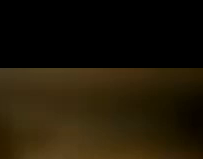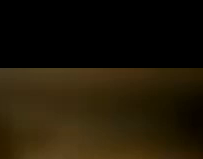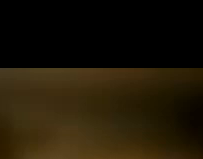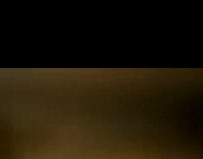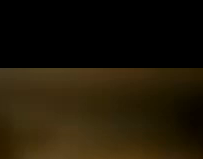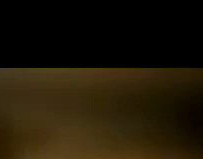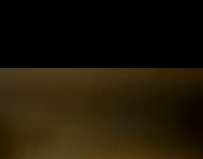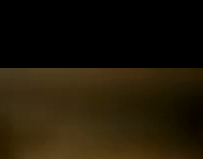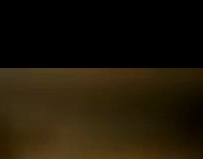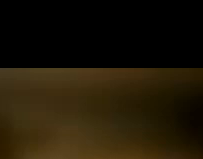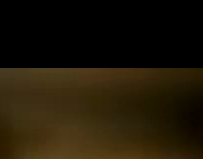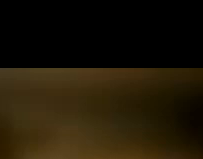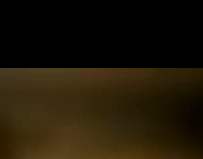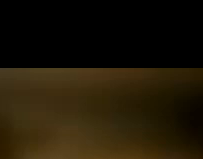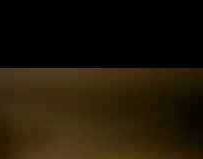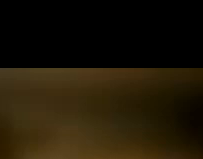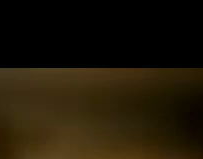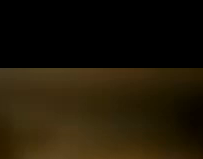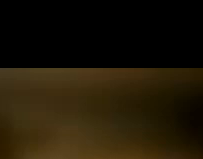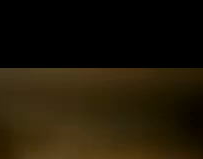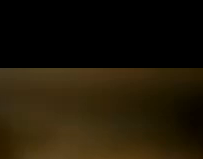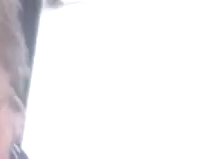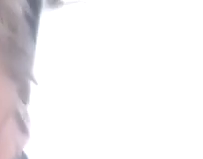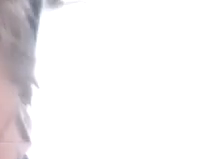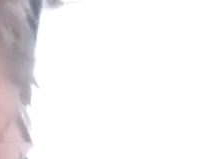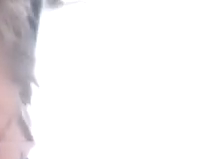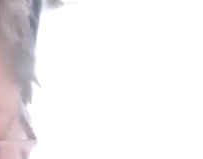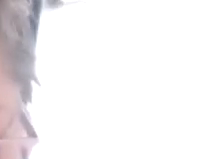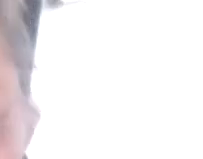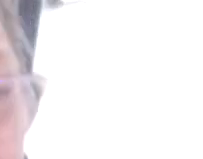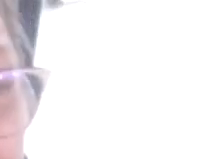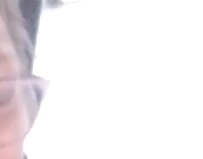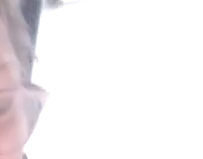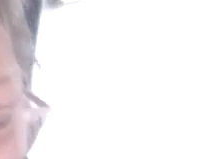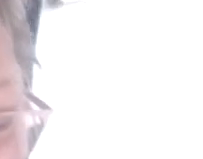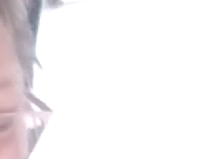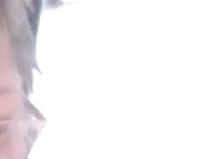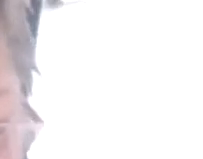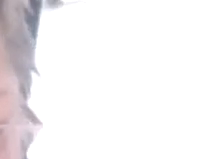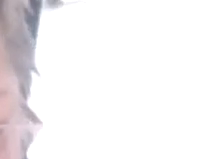these. Thank you. You bet. Take care. Have a good week, everyone. Good night. Good night.